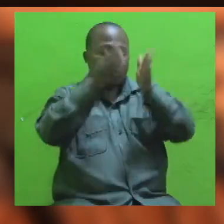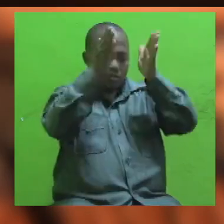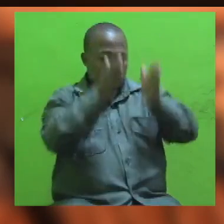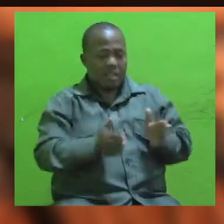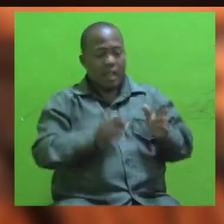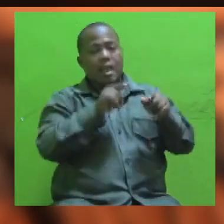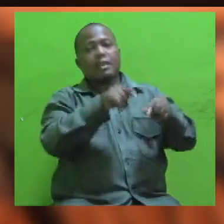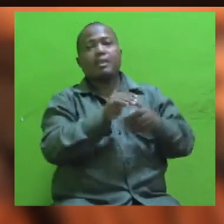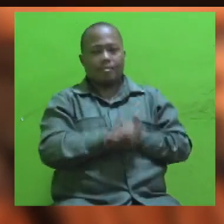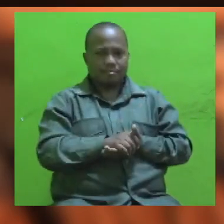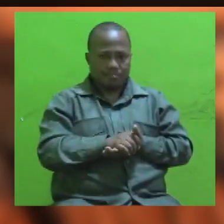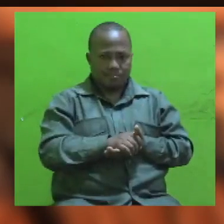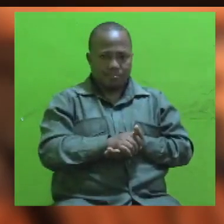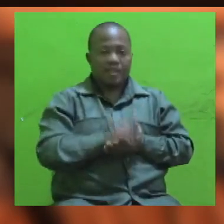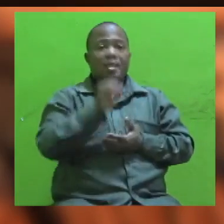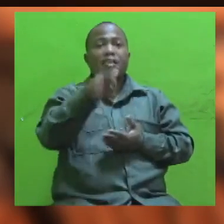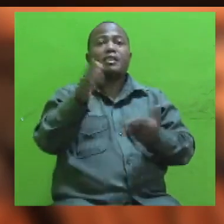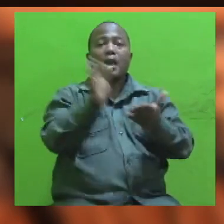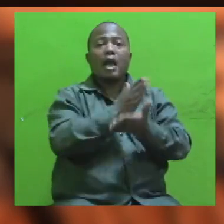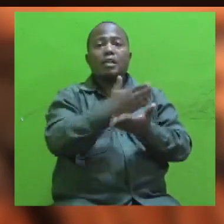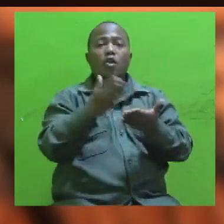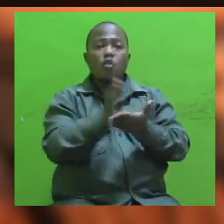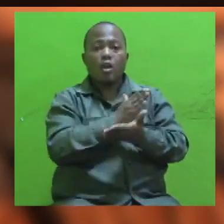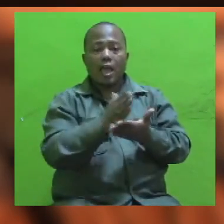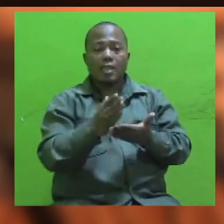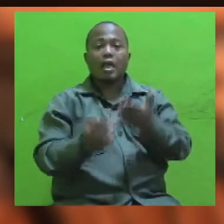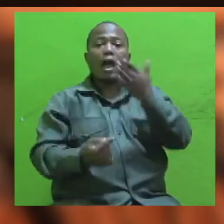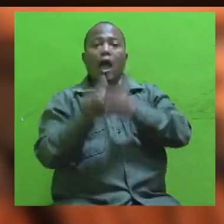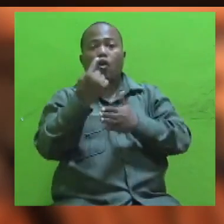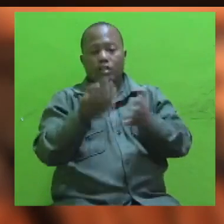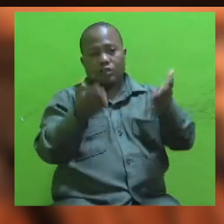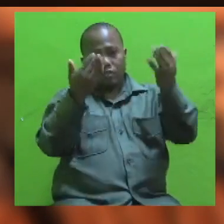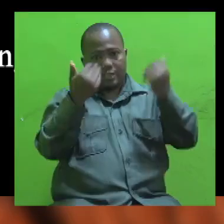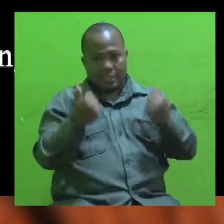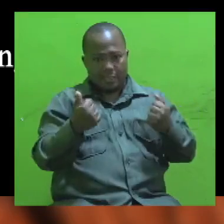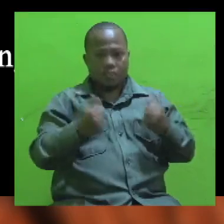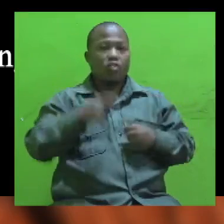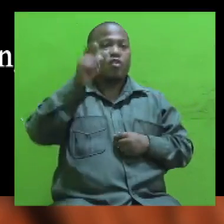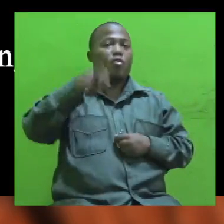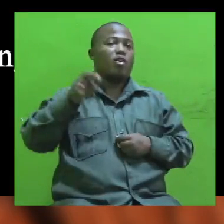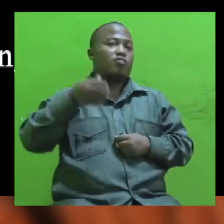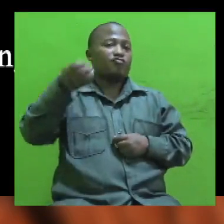before. So you can categorize committee according to the needs of the village.